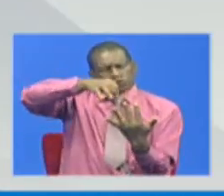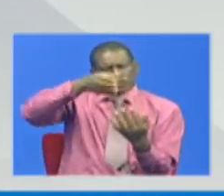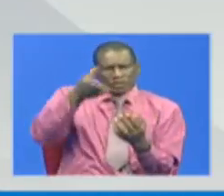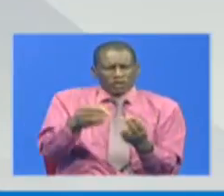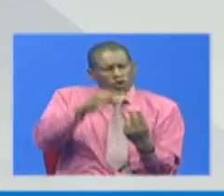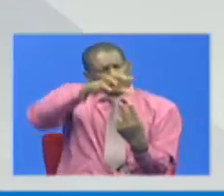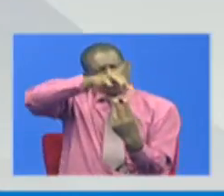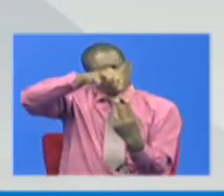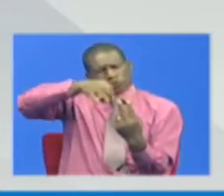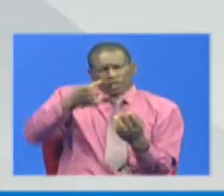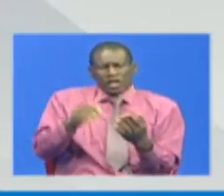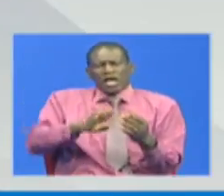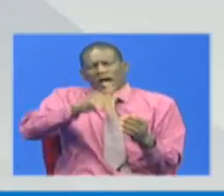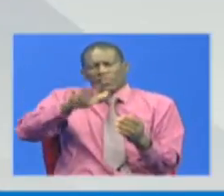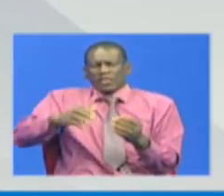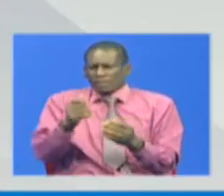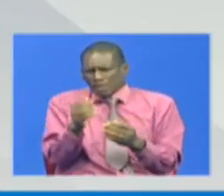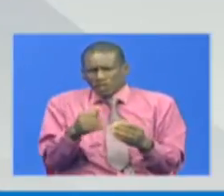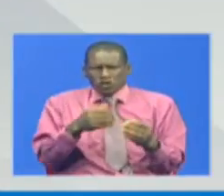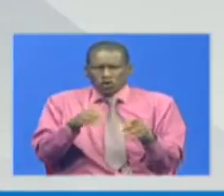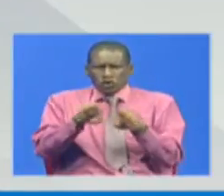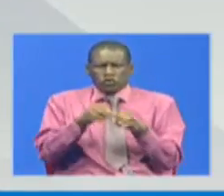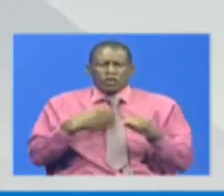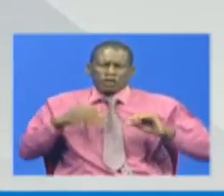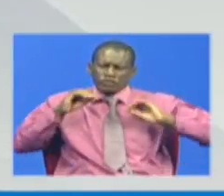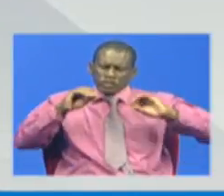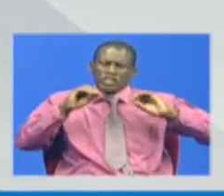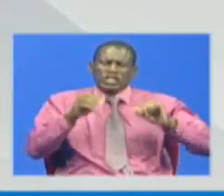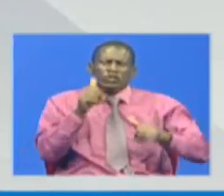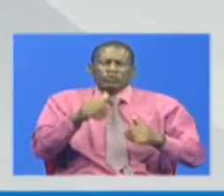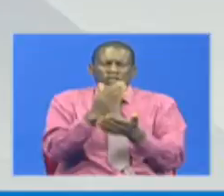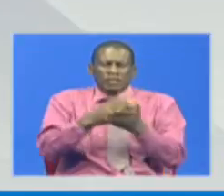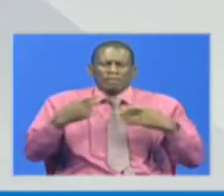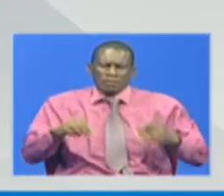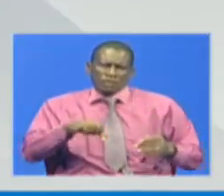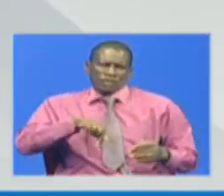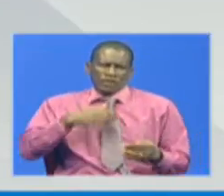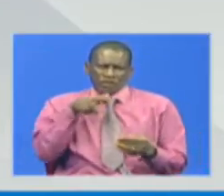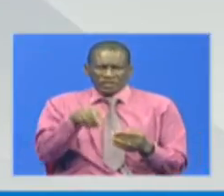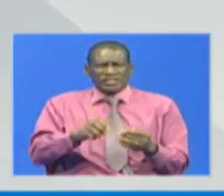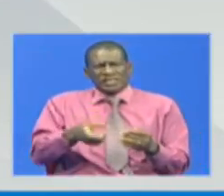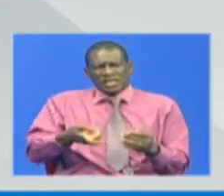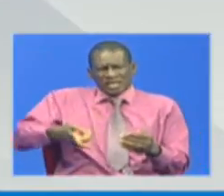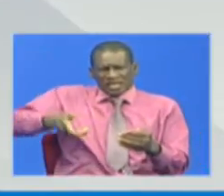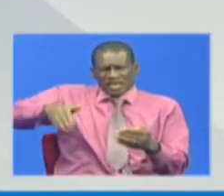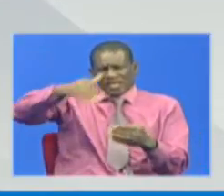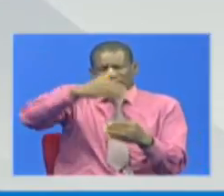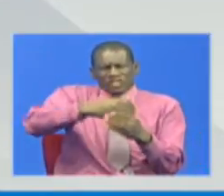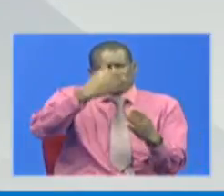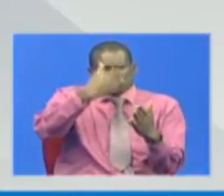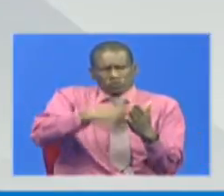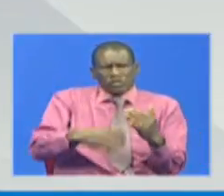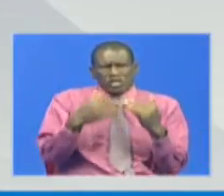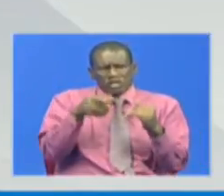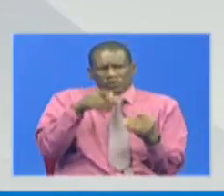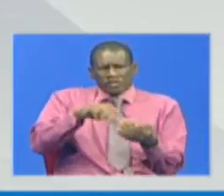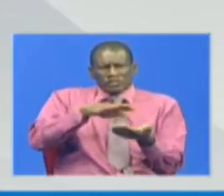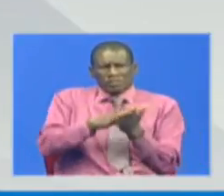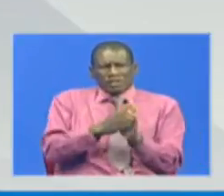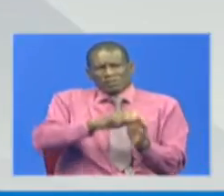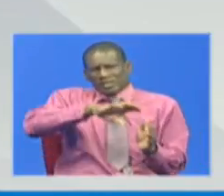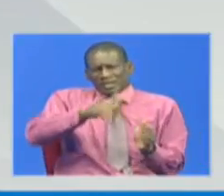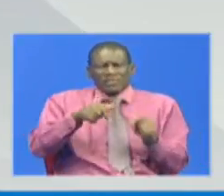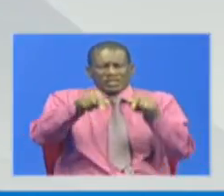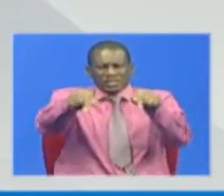aside from money, there's also the aspect of training, which some may feel is going to be an additional cost. So then again, it again becomes another demand